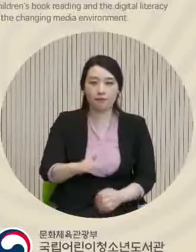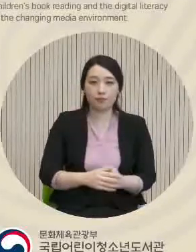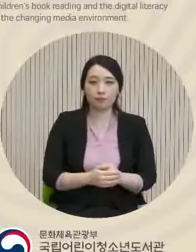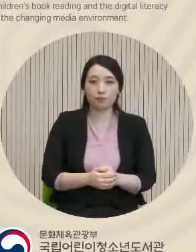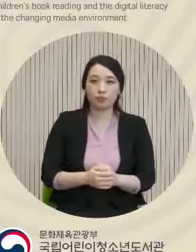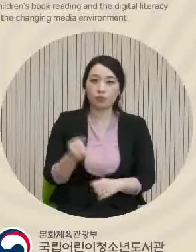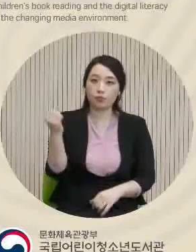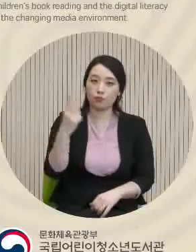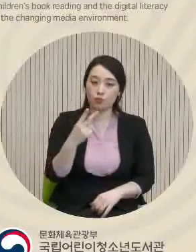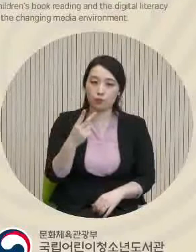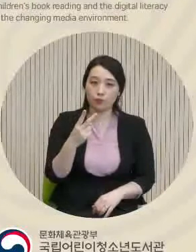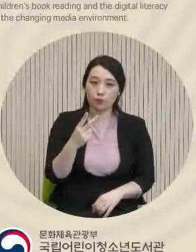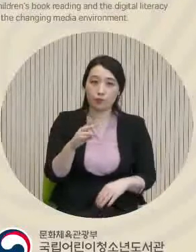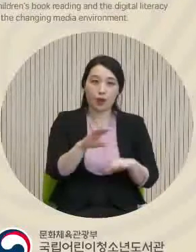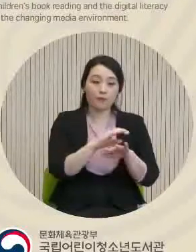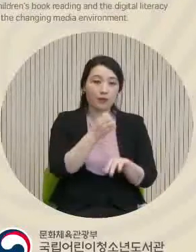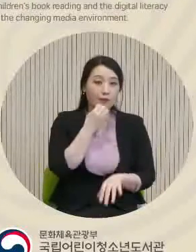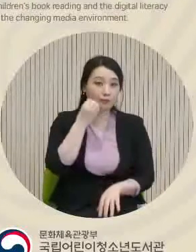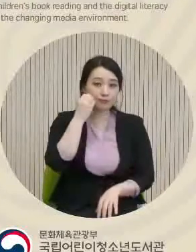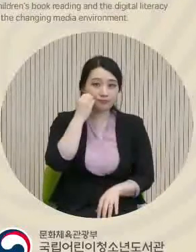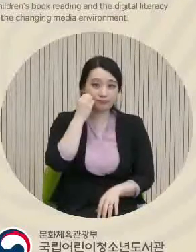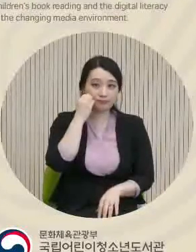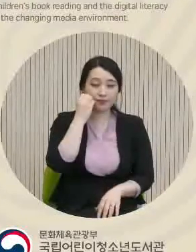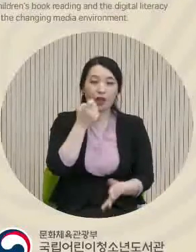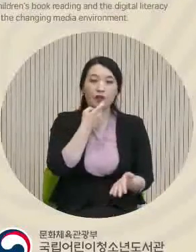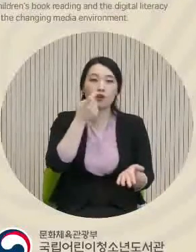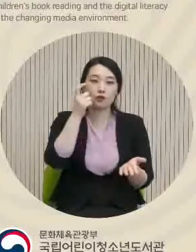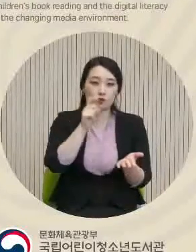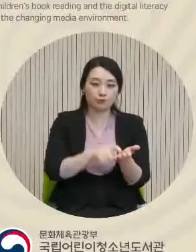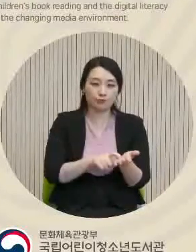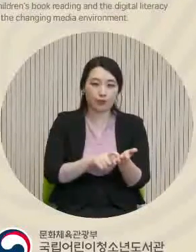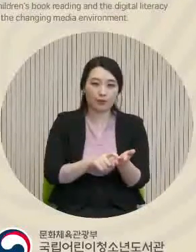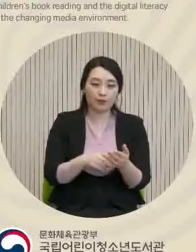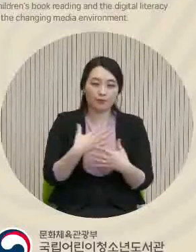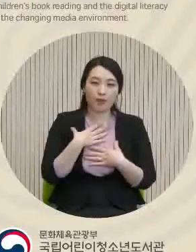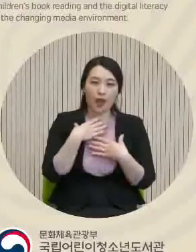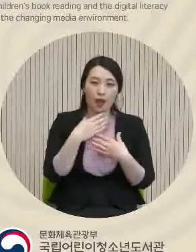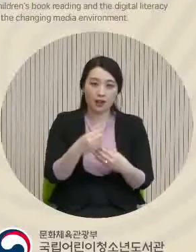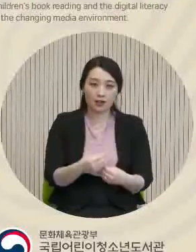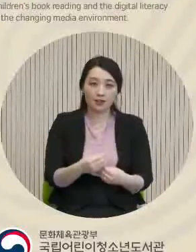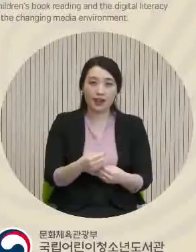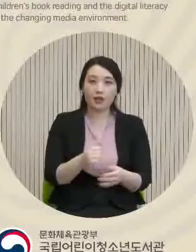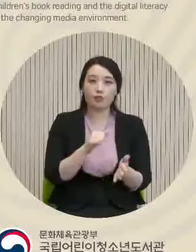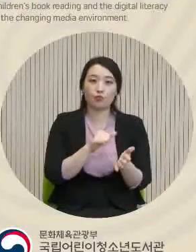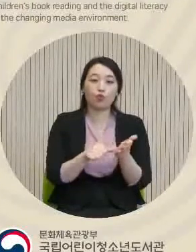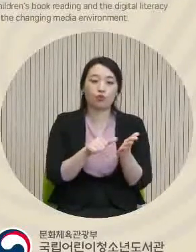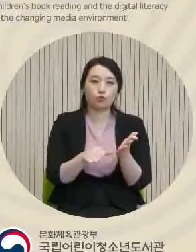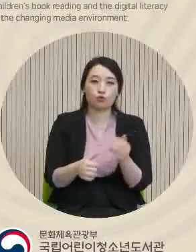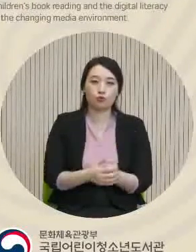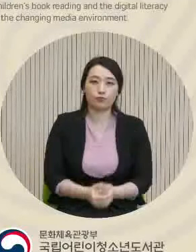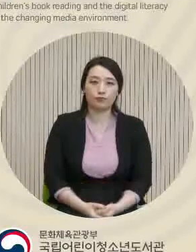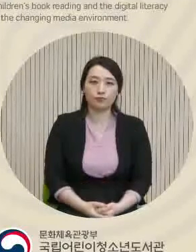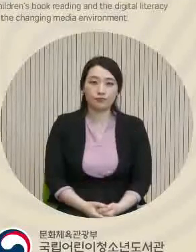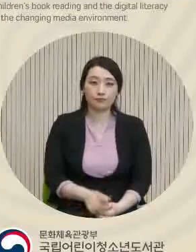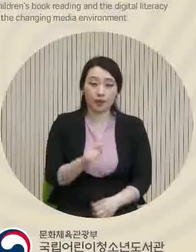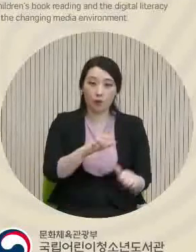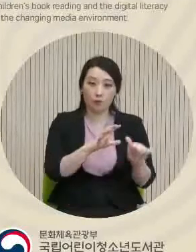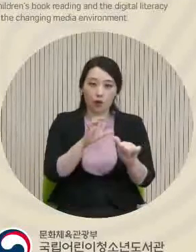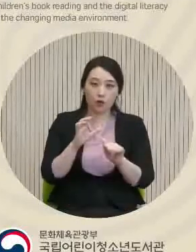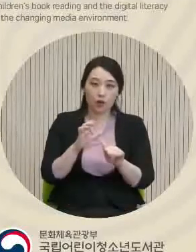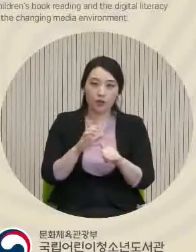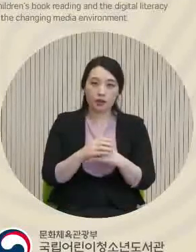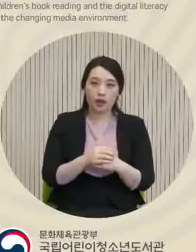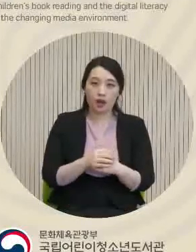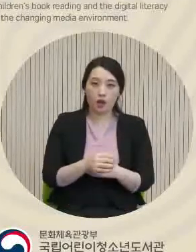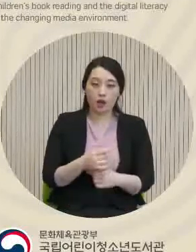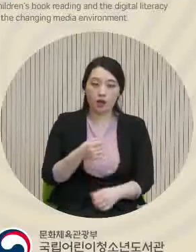well. And you can use it via the web browser. It is very easy and convenient podcast producing tool. So with the